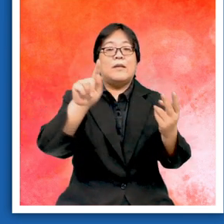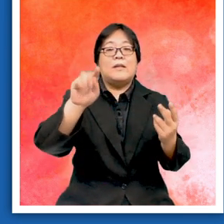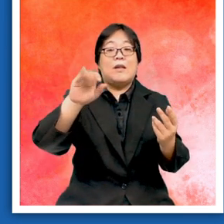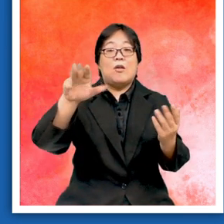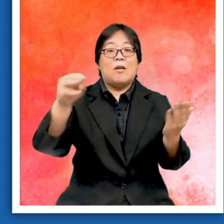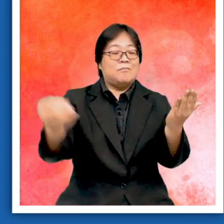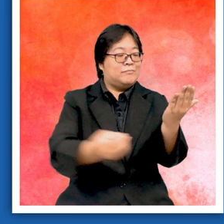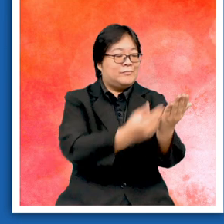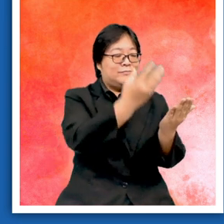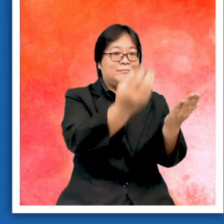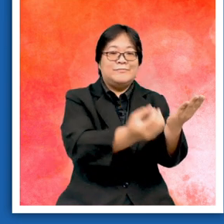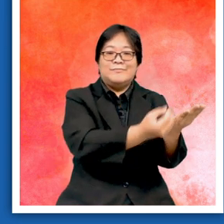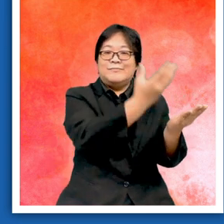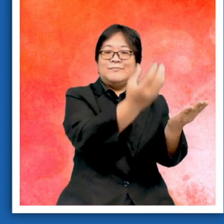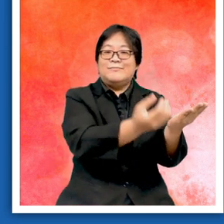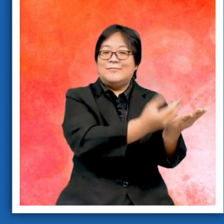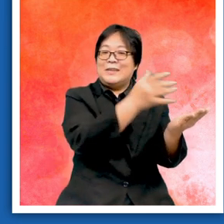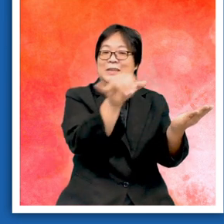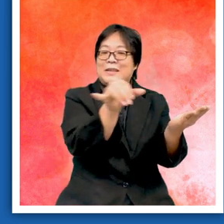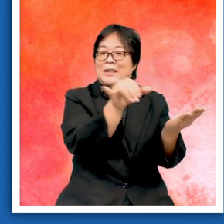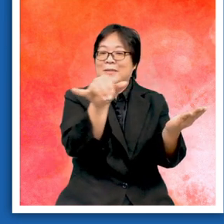Telegram.